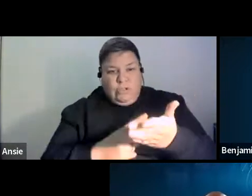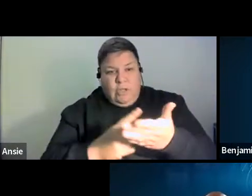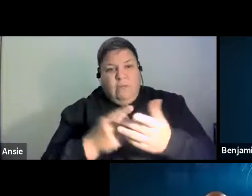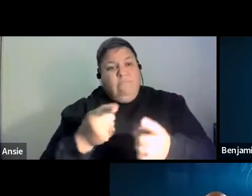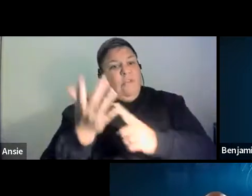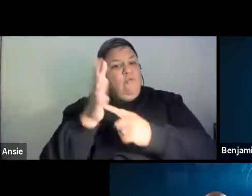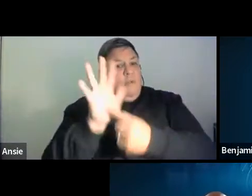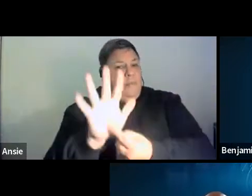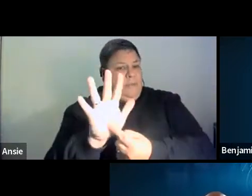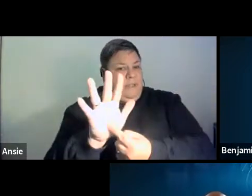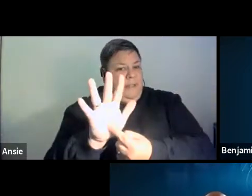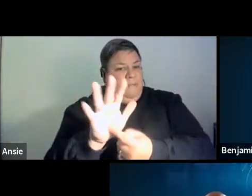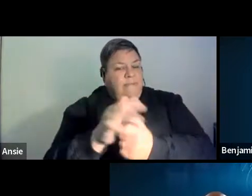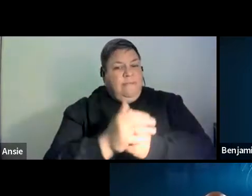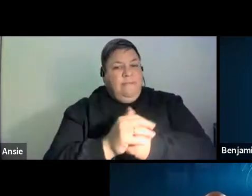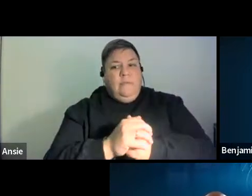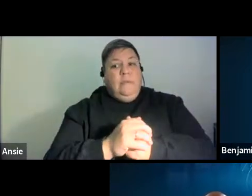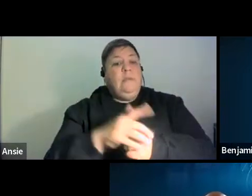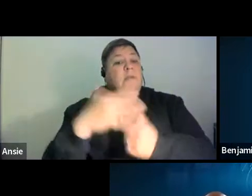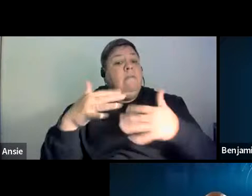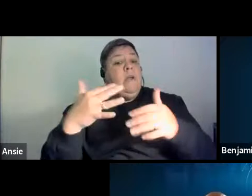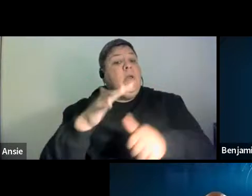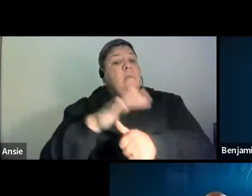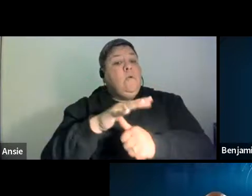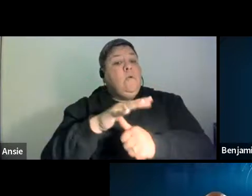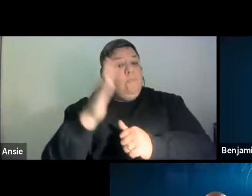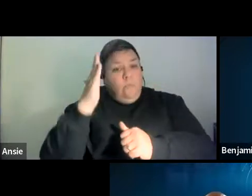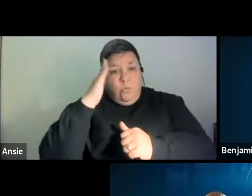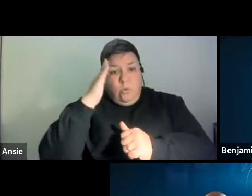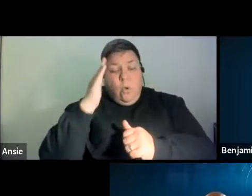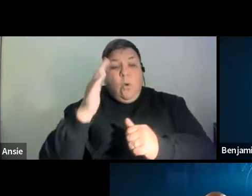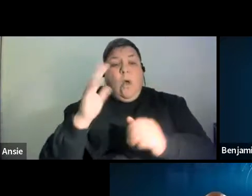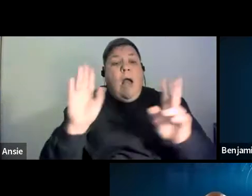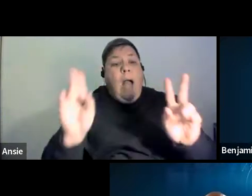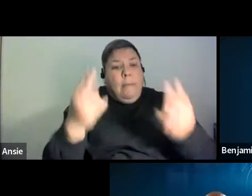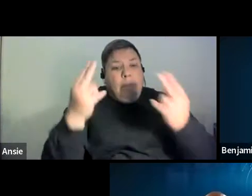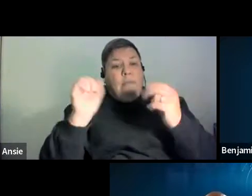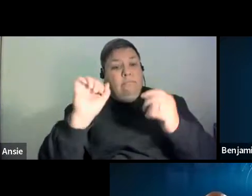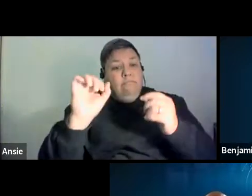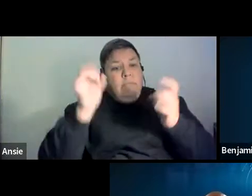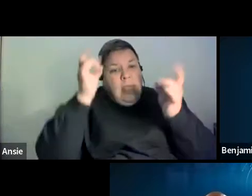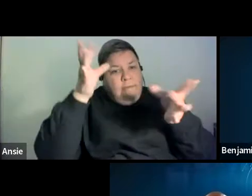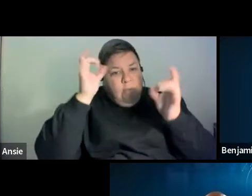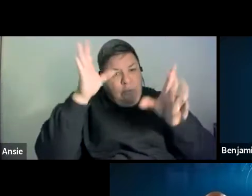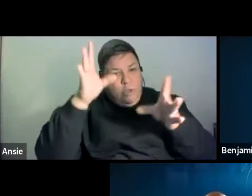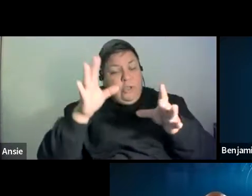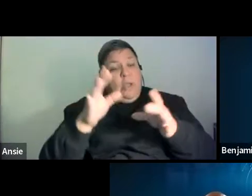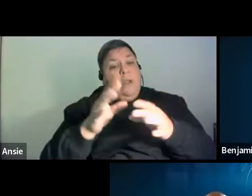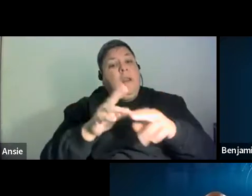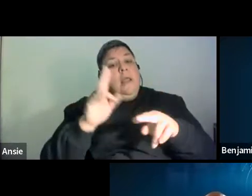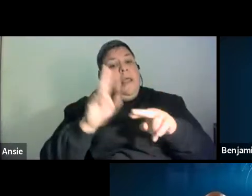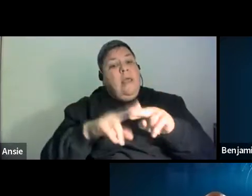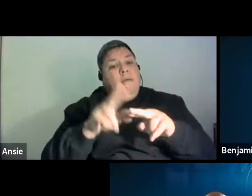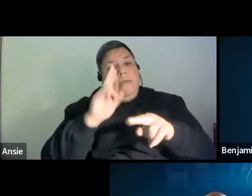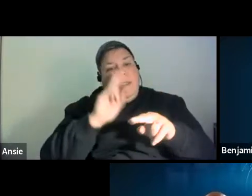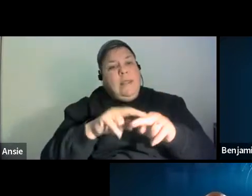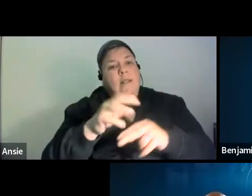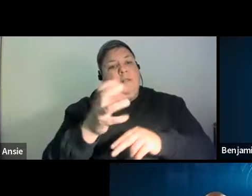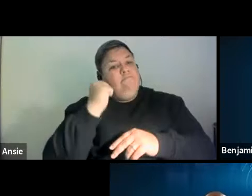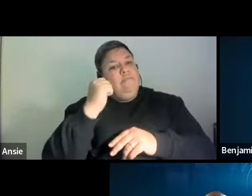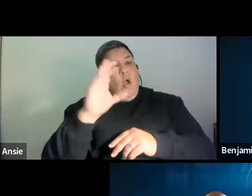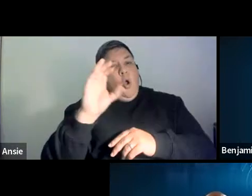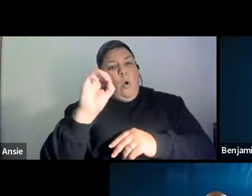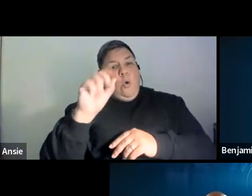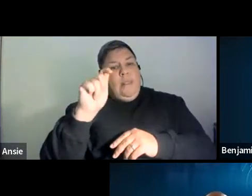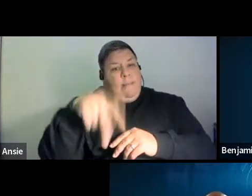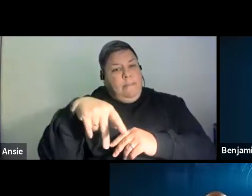representative. It's very important that they update the information, especially if they need to receive the OTP. So